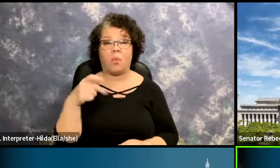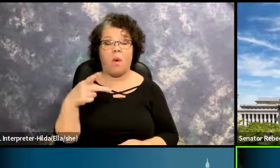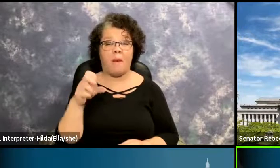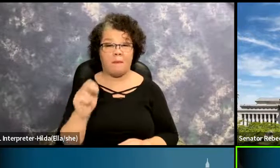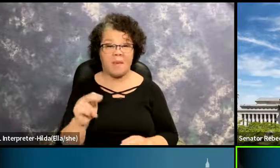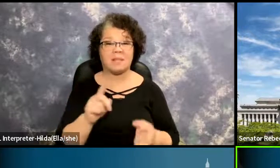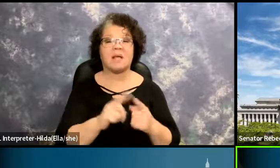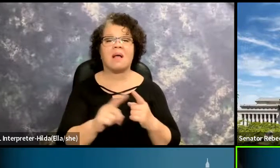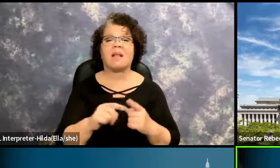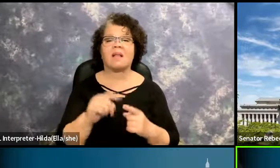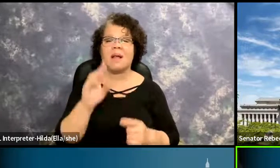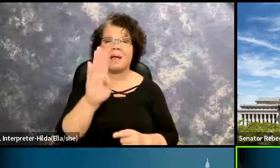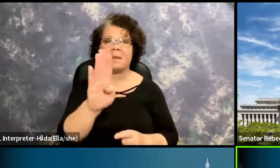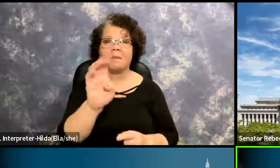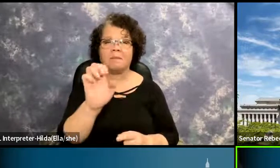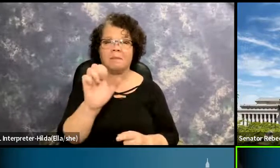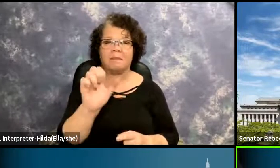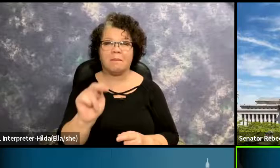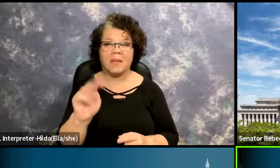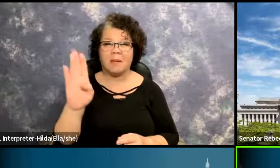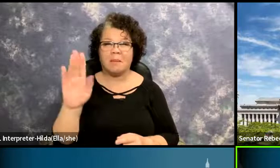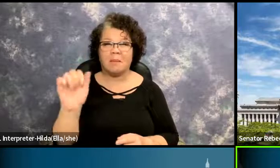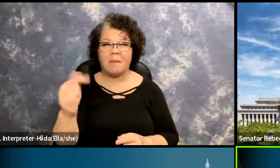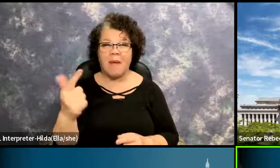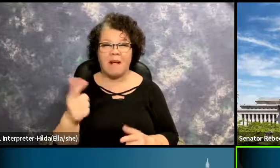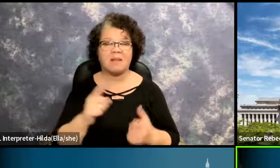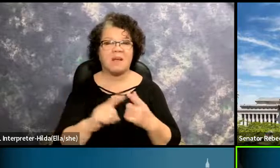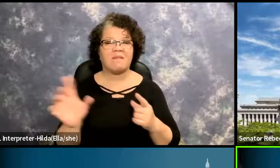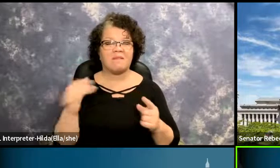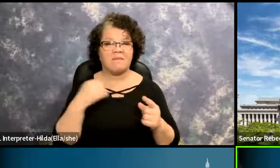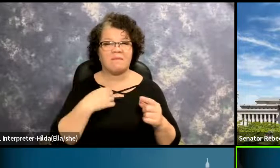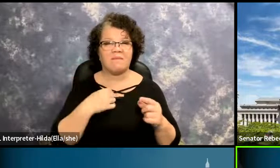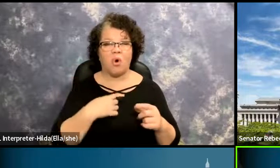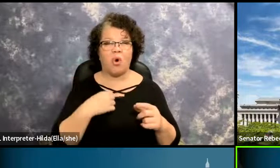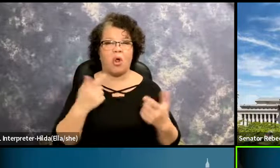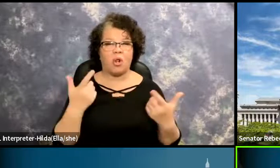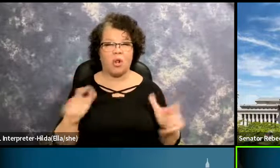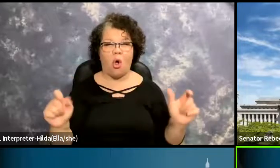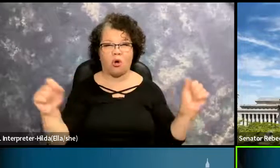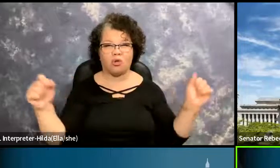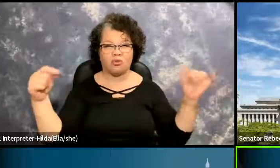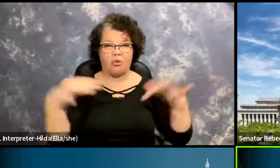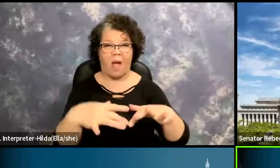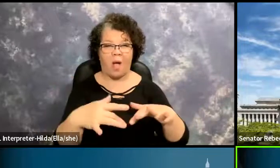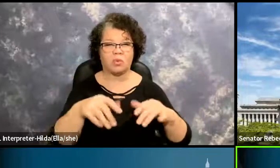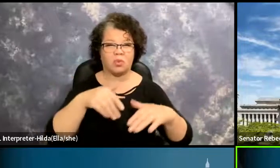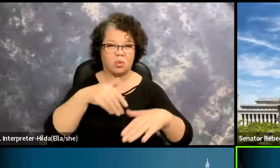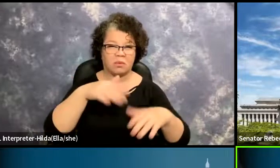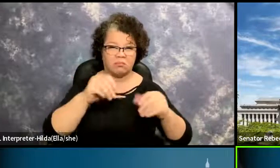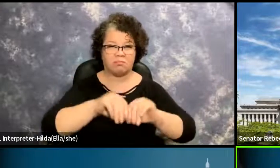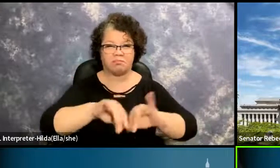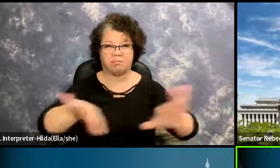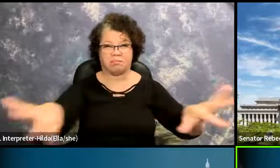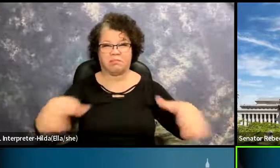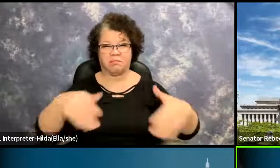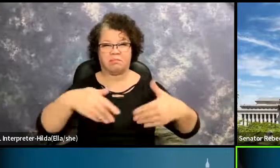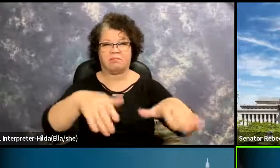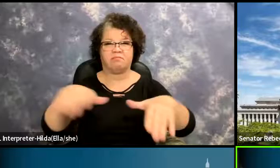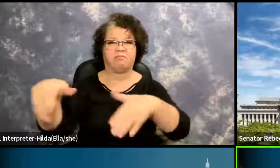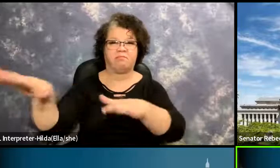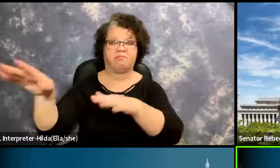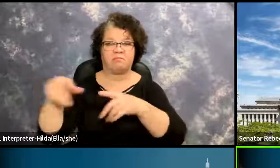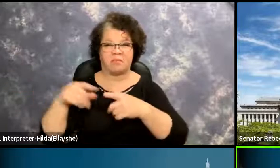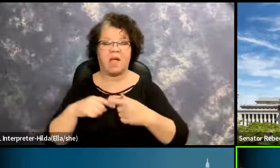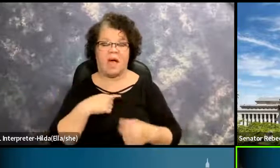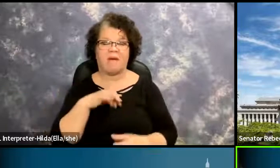bean bags for disbursement of large crowds, that sort of thing, which also came to the House floor. I was able to vote yes for that.